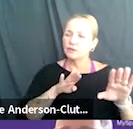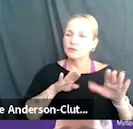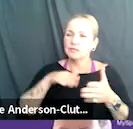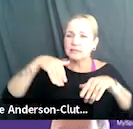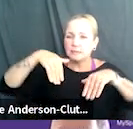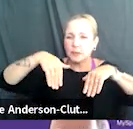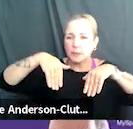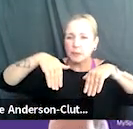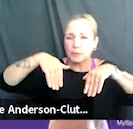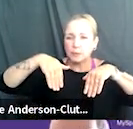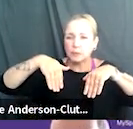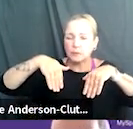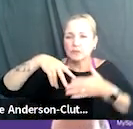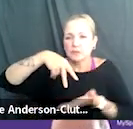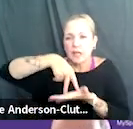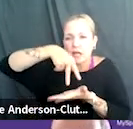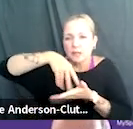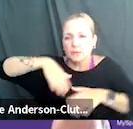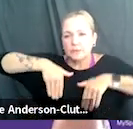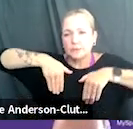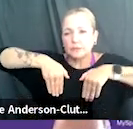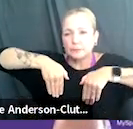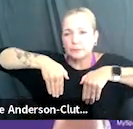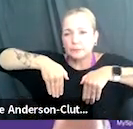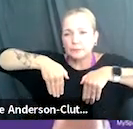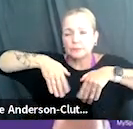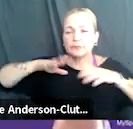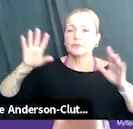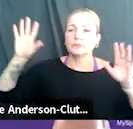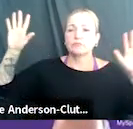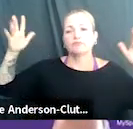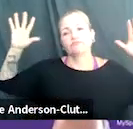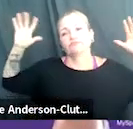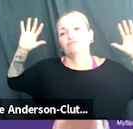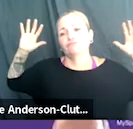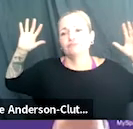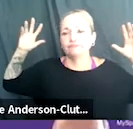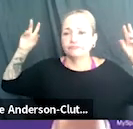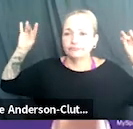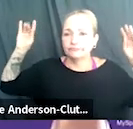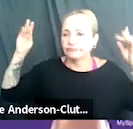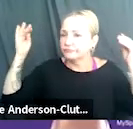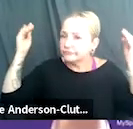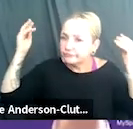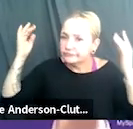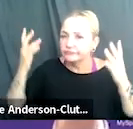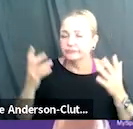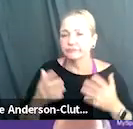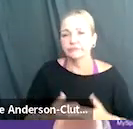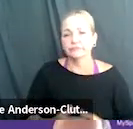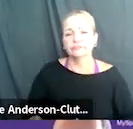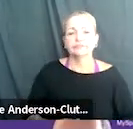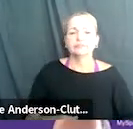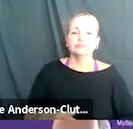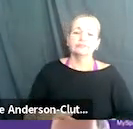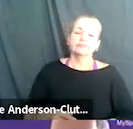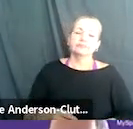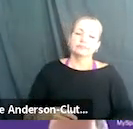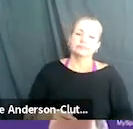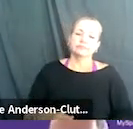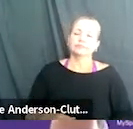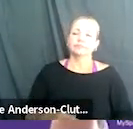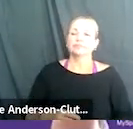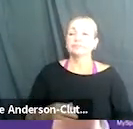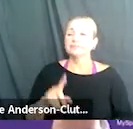And so again, what really struck me about this young man, or this boy, was that the description of that need for permission or prompting to do almost anything. And